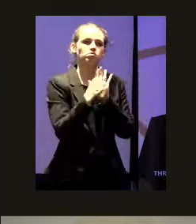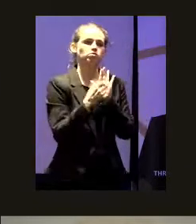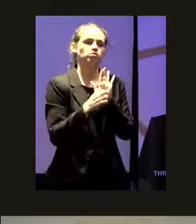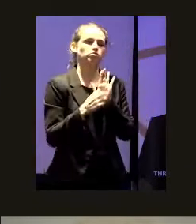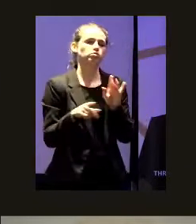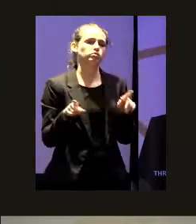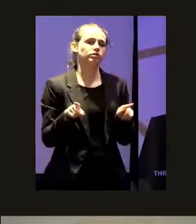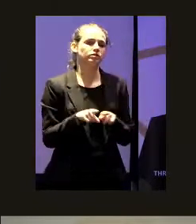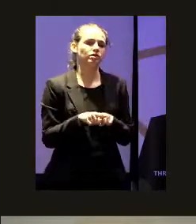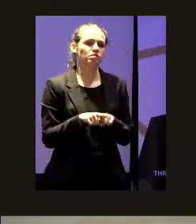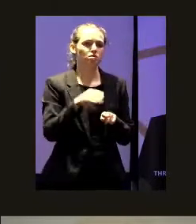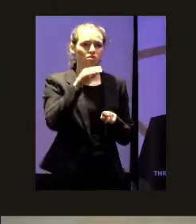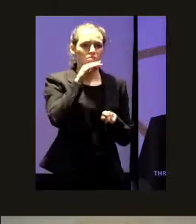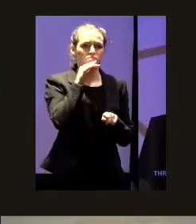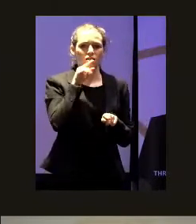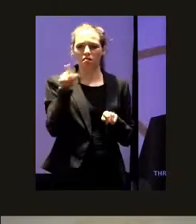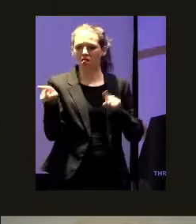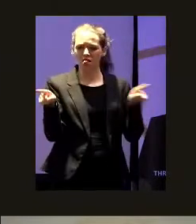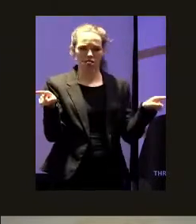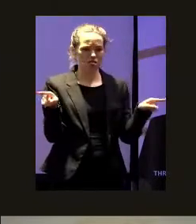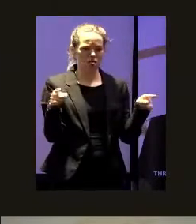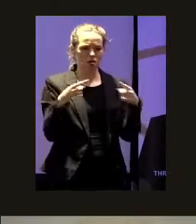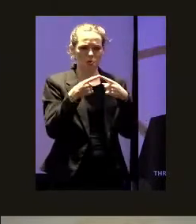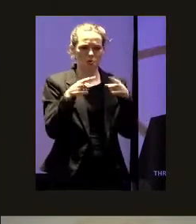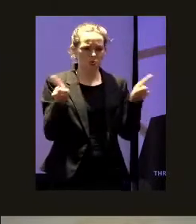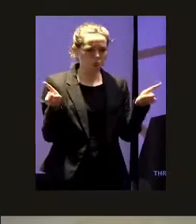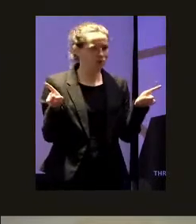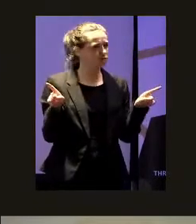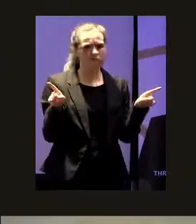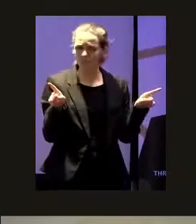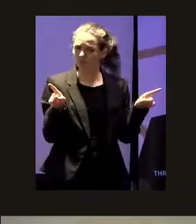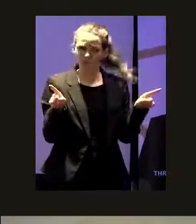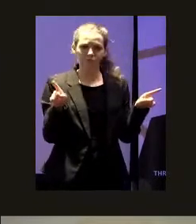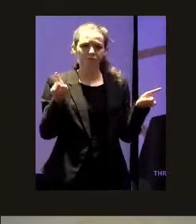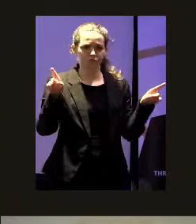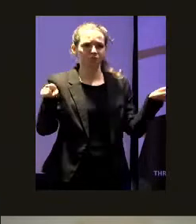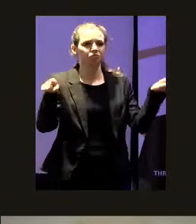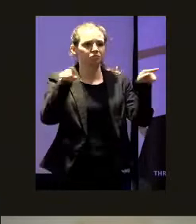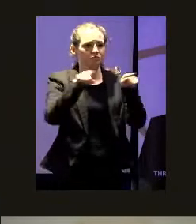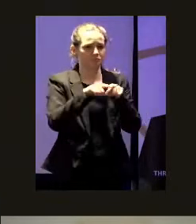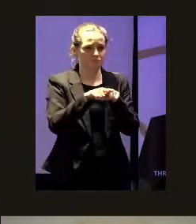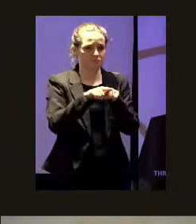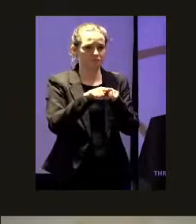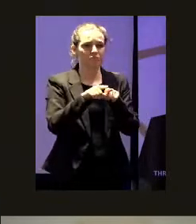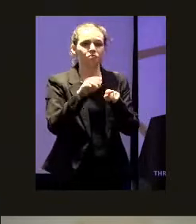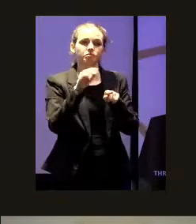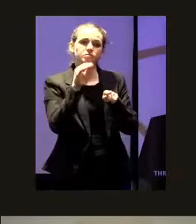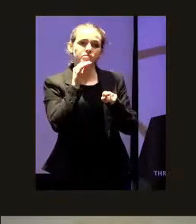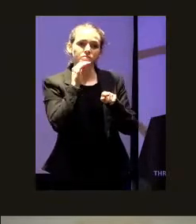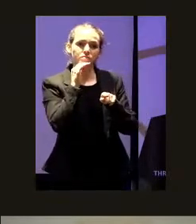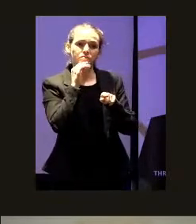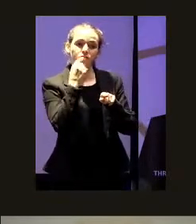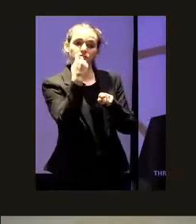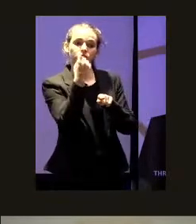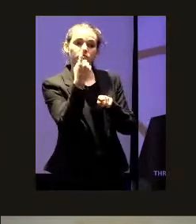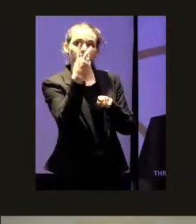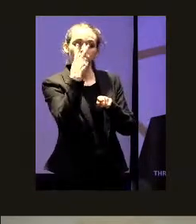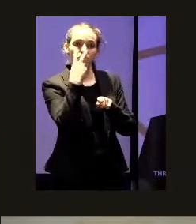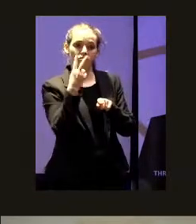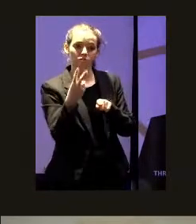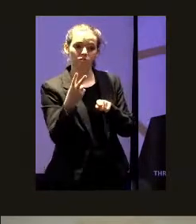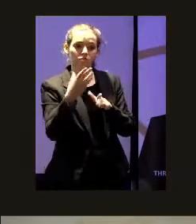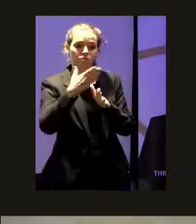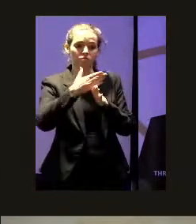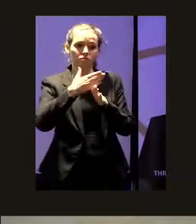is no discrepancy in the work that we do. And as indicated, that one of the things is that work done at